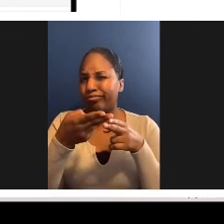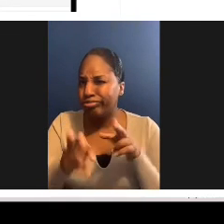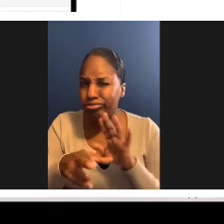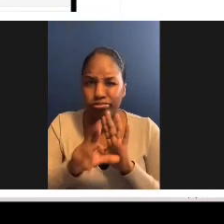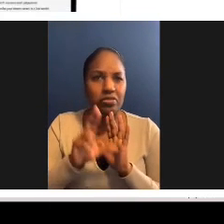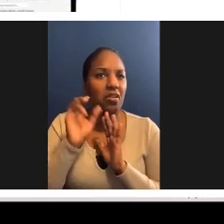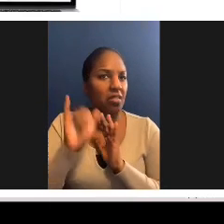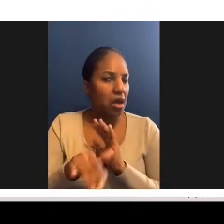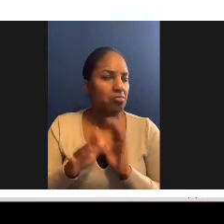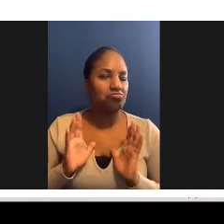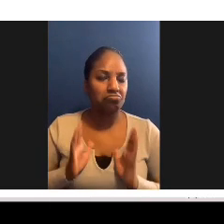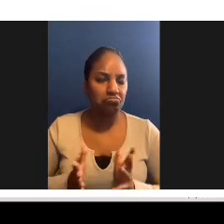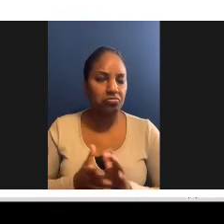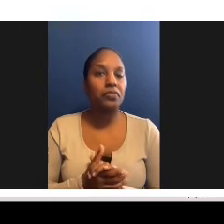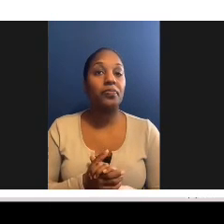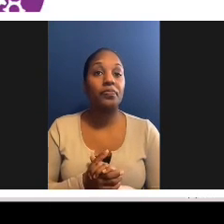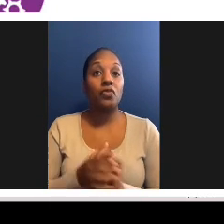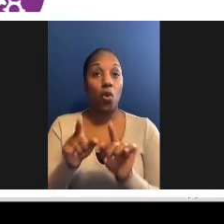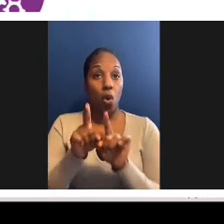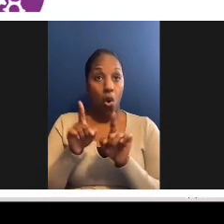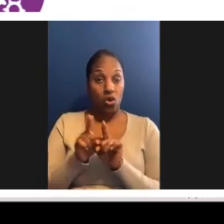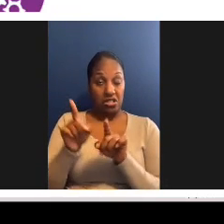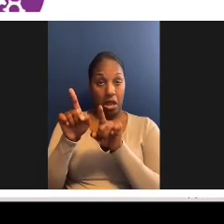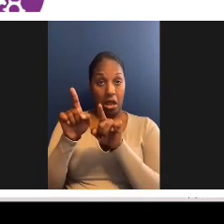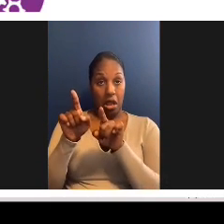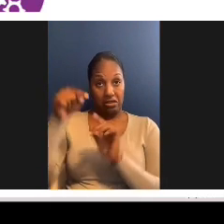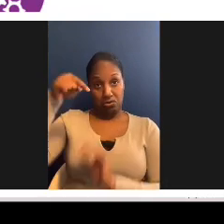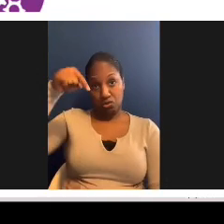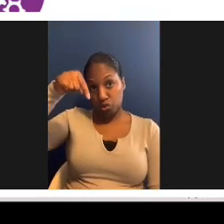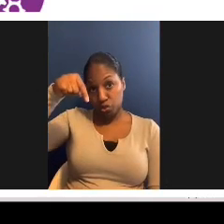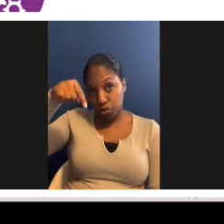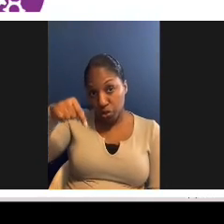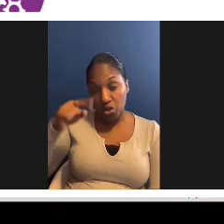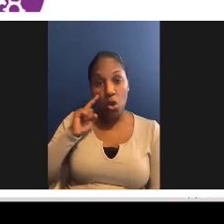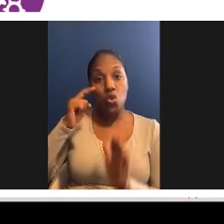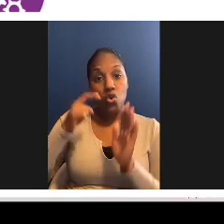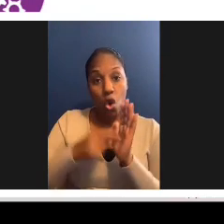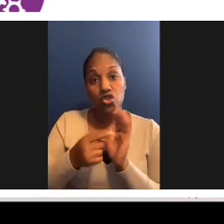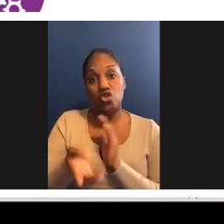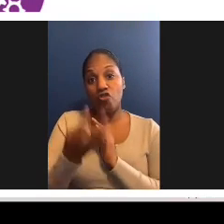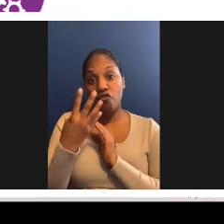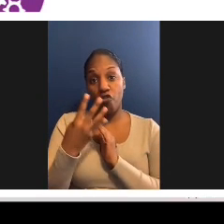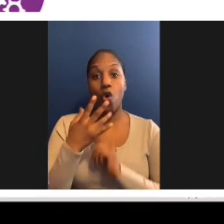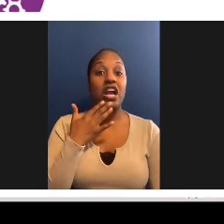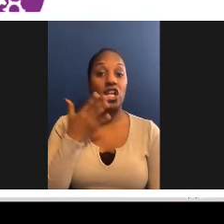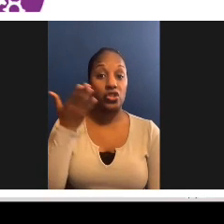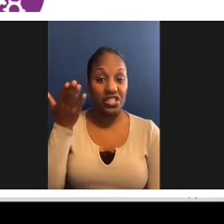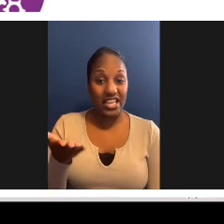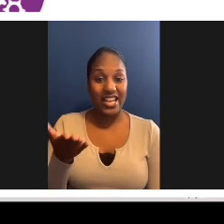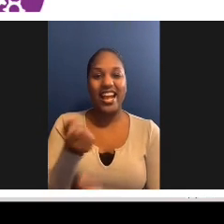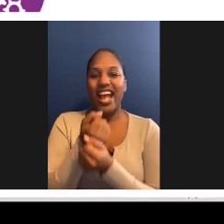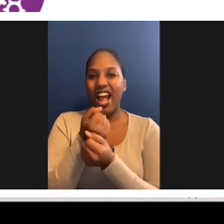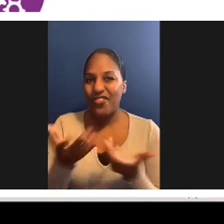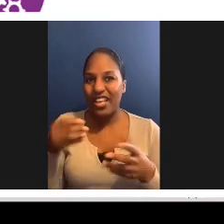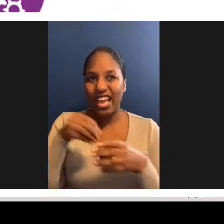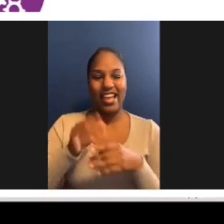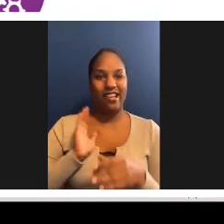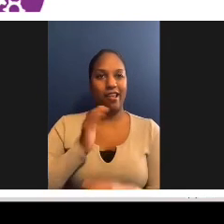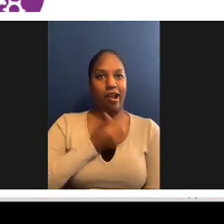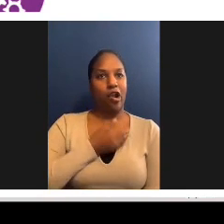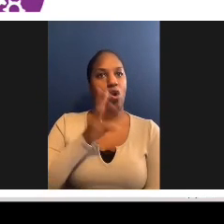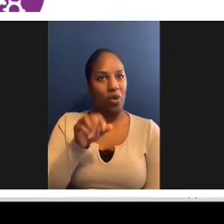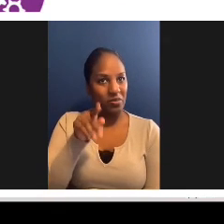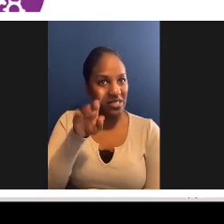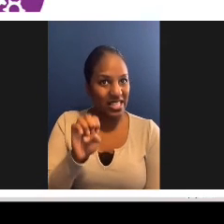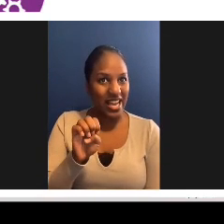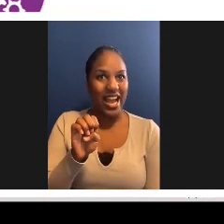that. Also, as we scroll down, if you'll notice these 4 colors here, everything throughout our Pathways website and materials